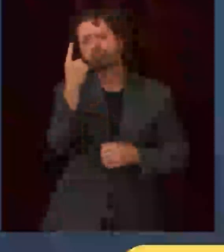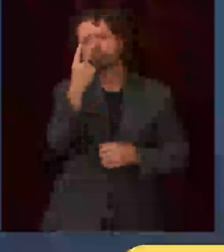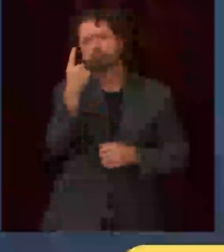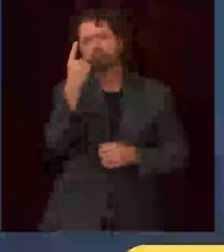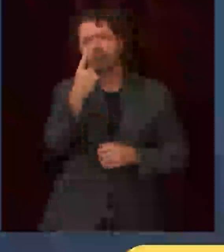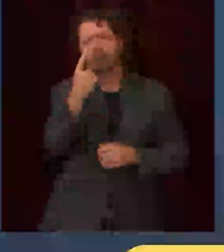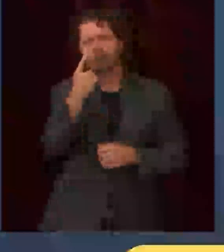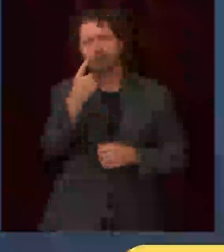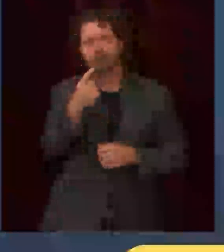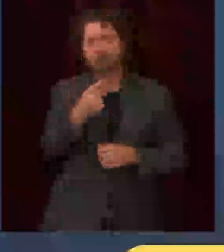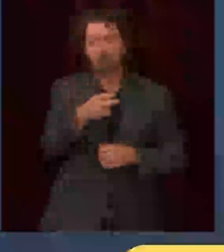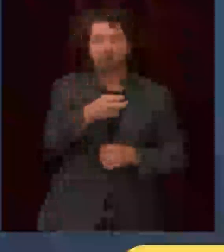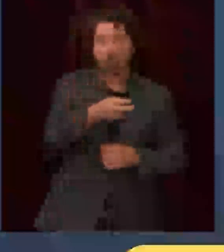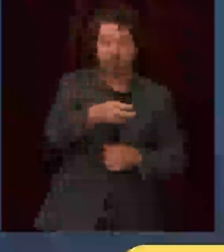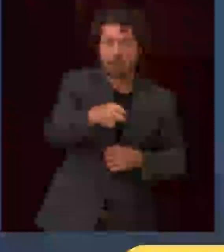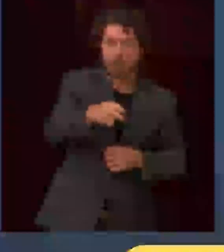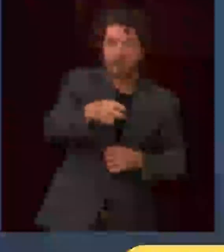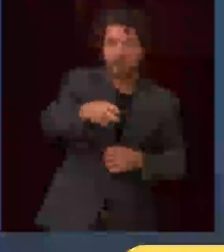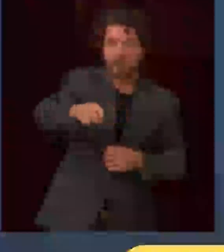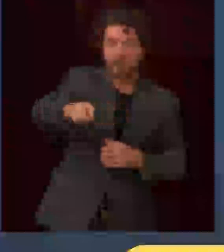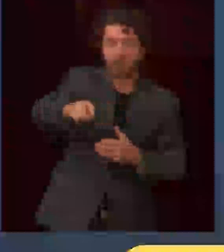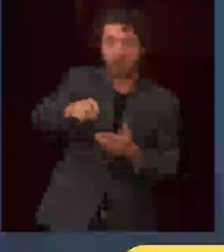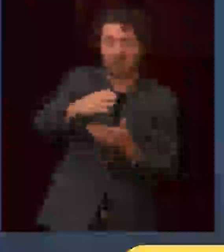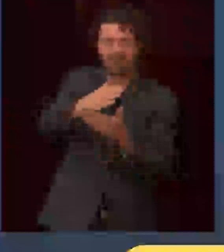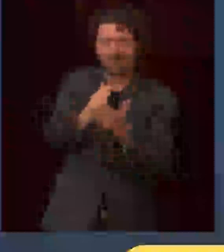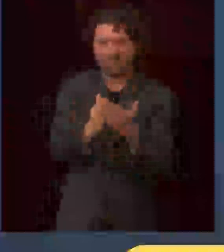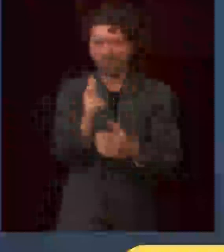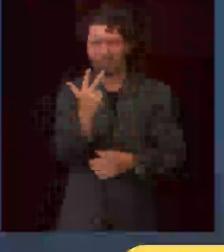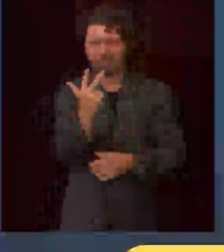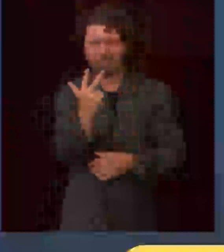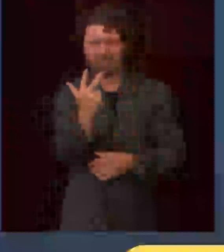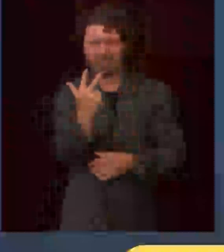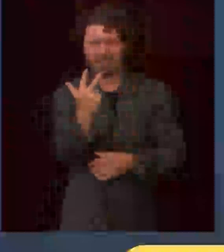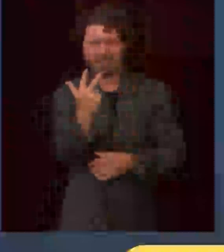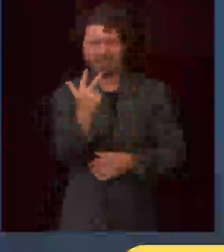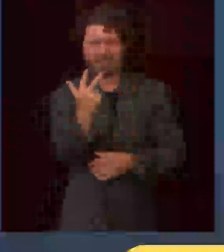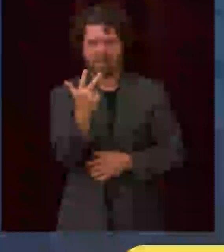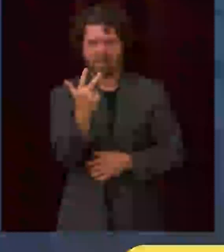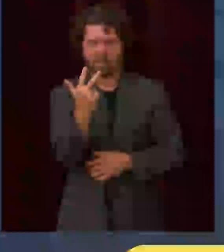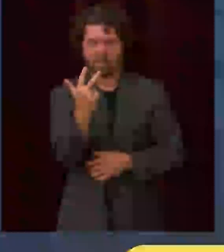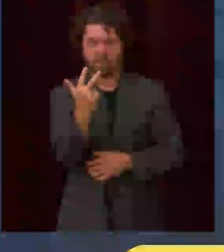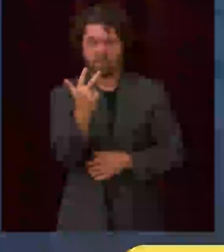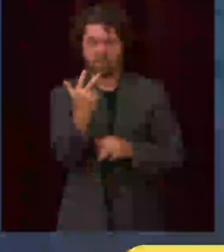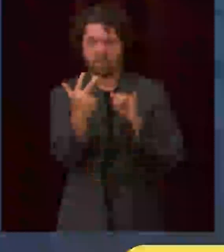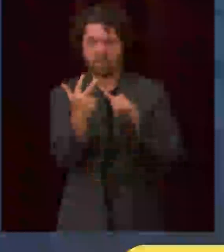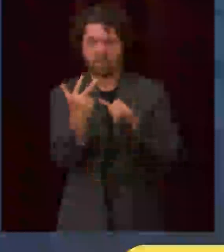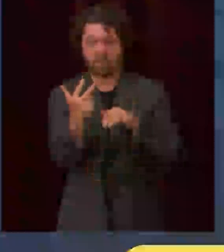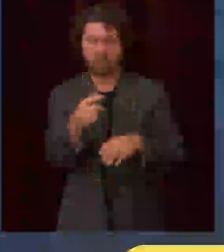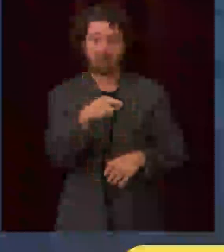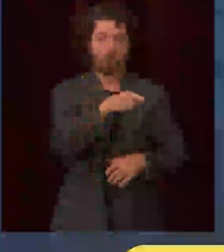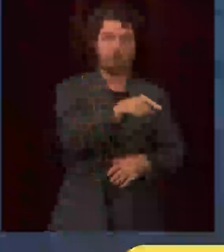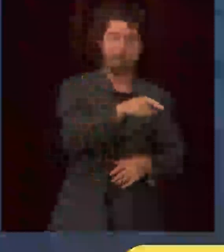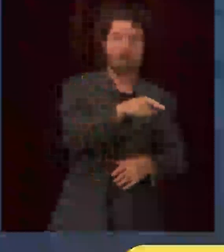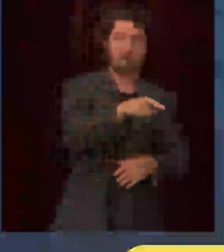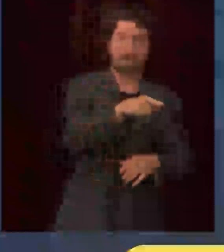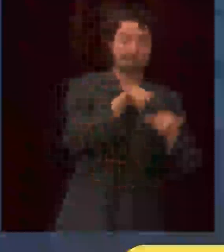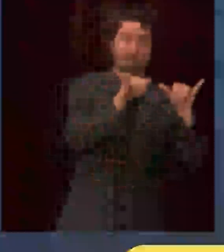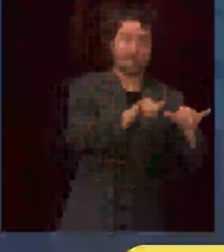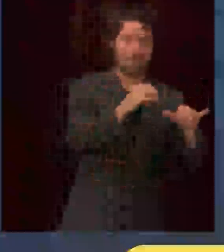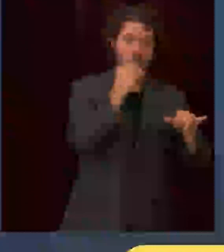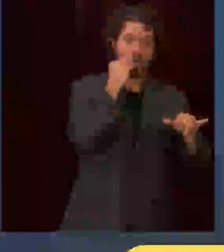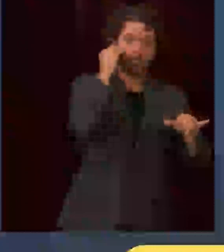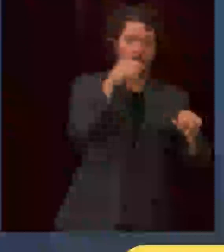and lifting of the order, or letting it expire on schools. Will counties be allowed to let